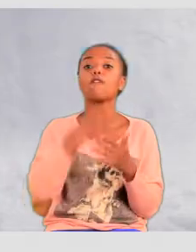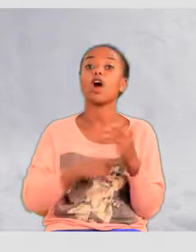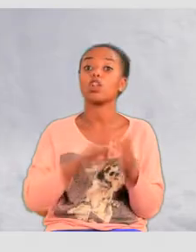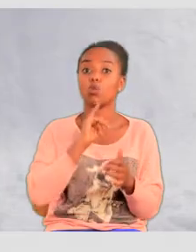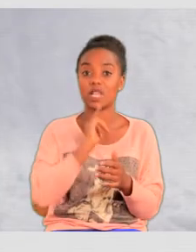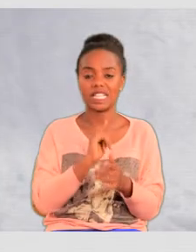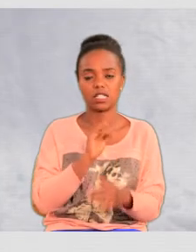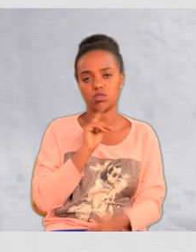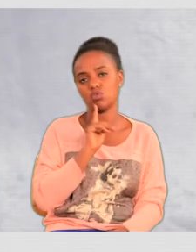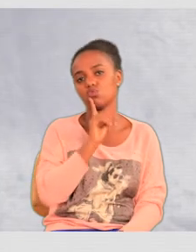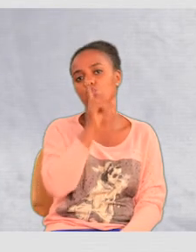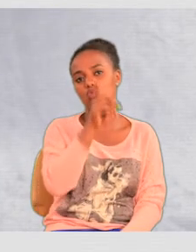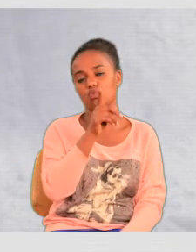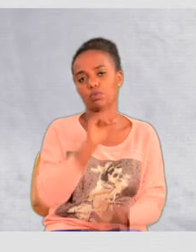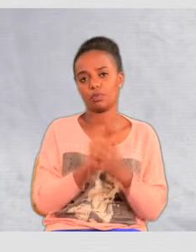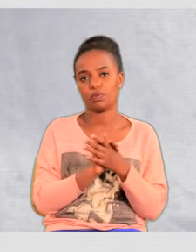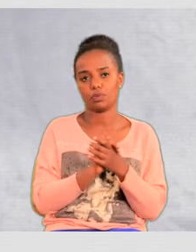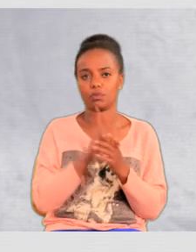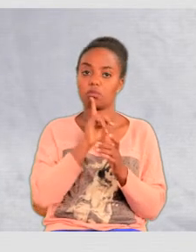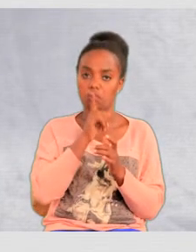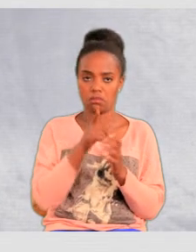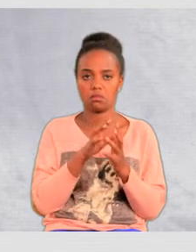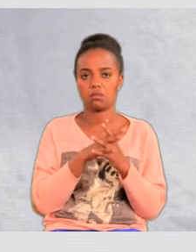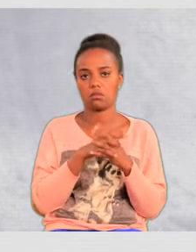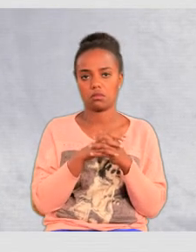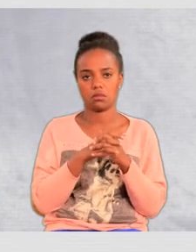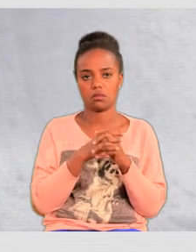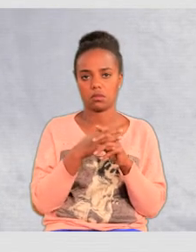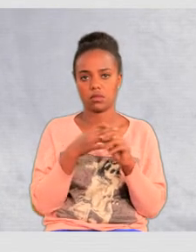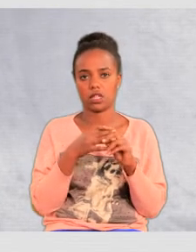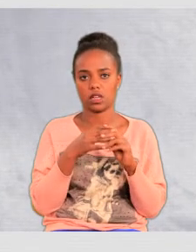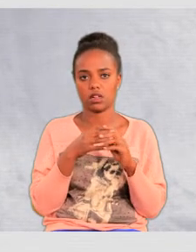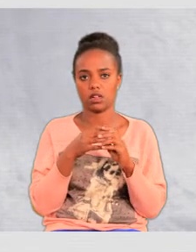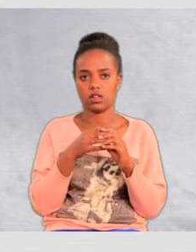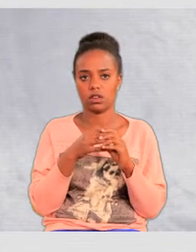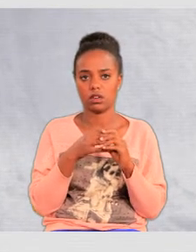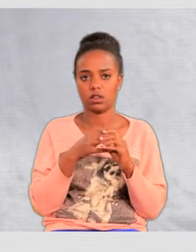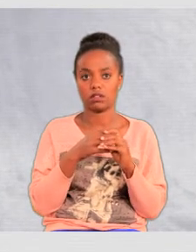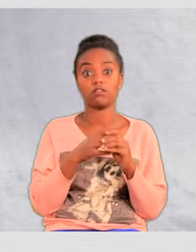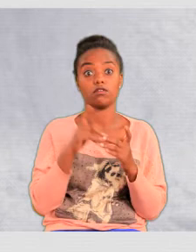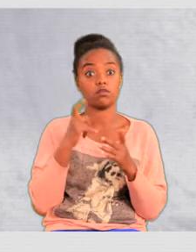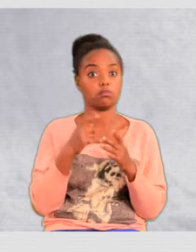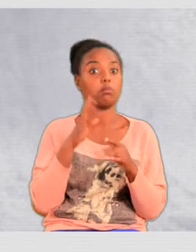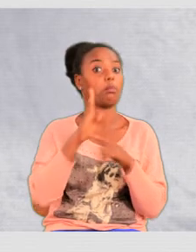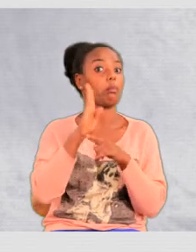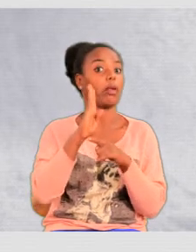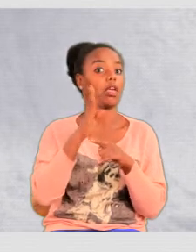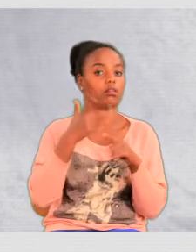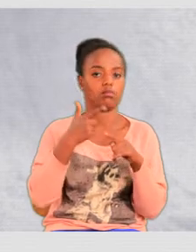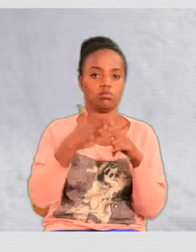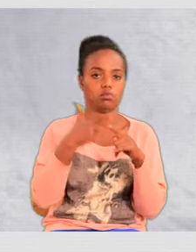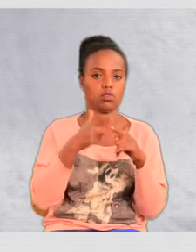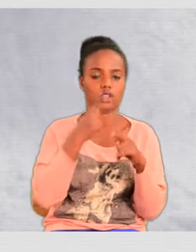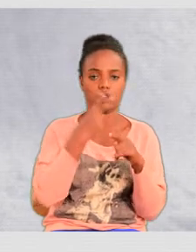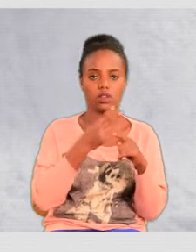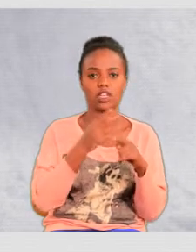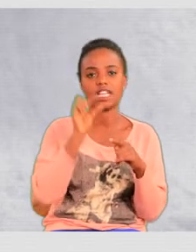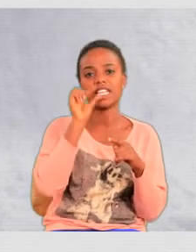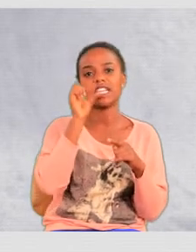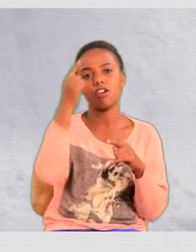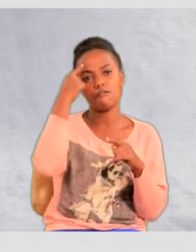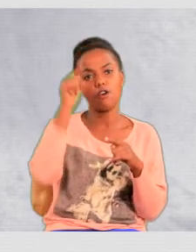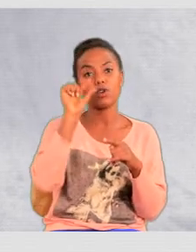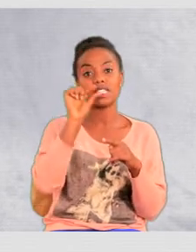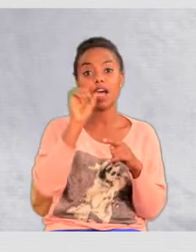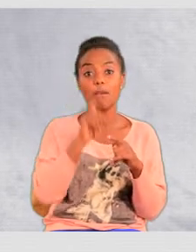true. Now let's see the other one. Look, this one. For some x, for